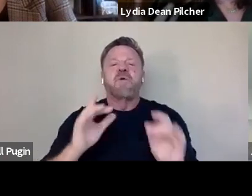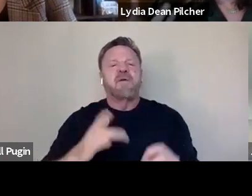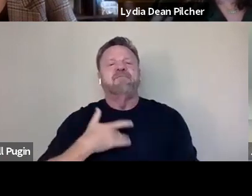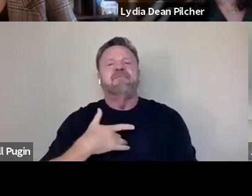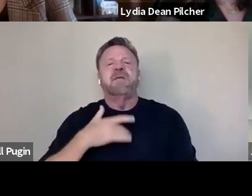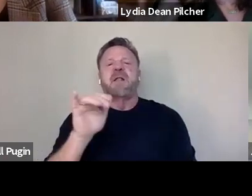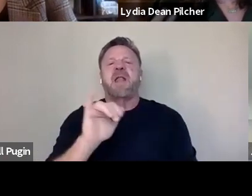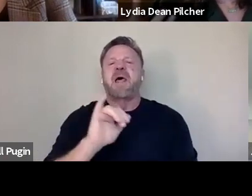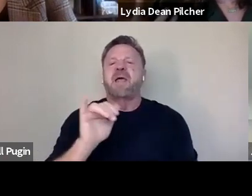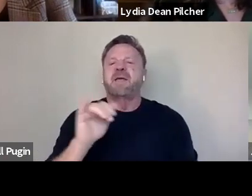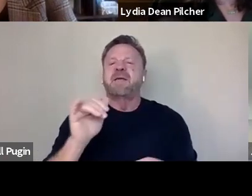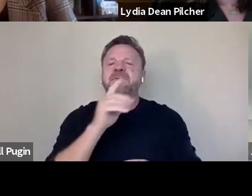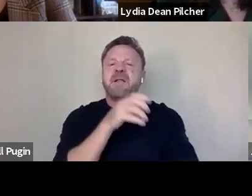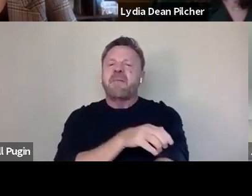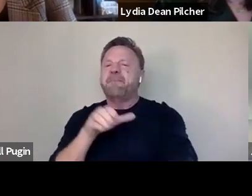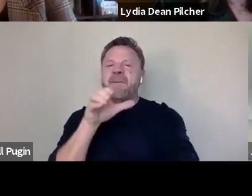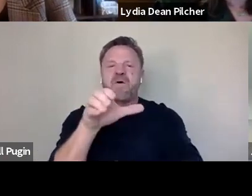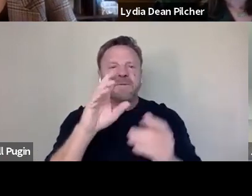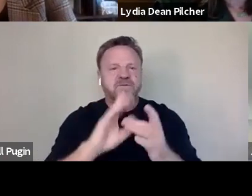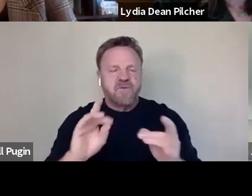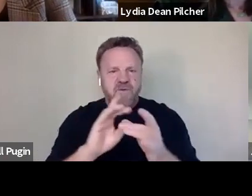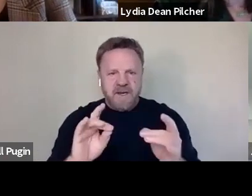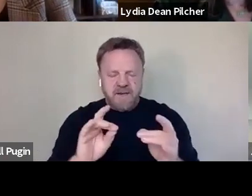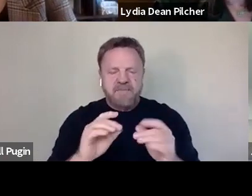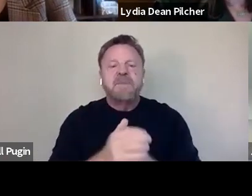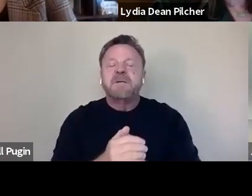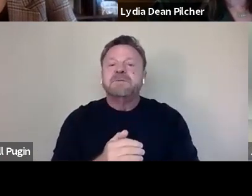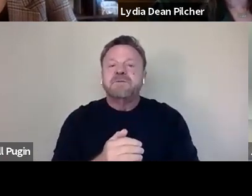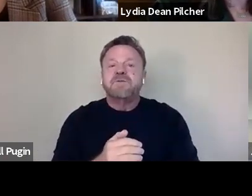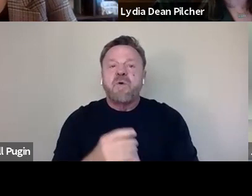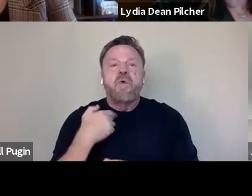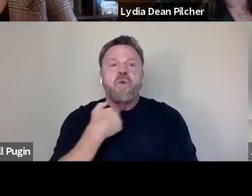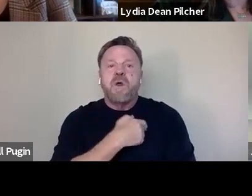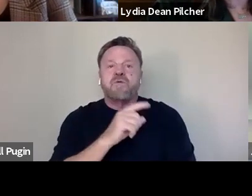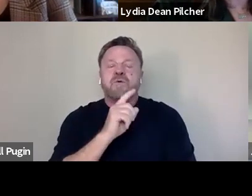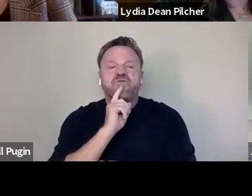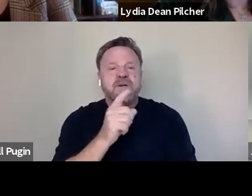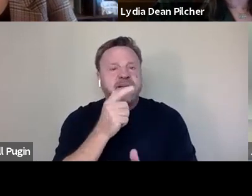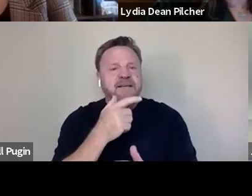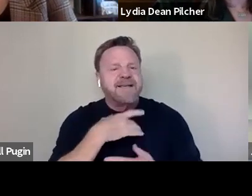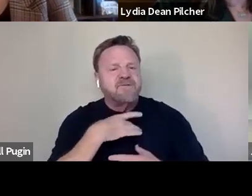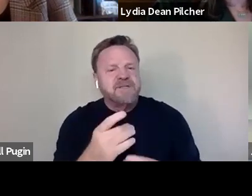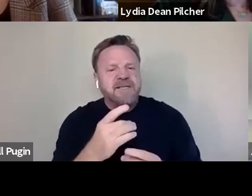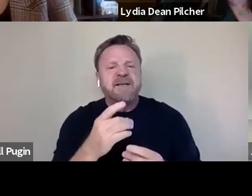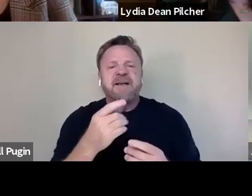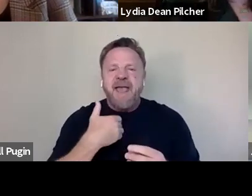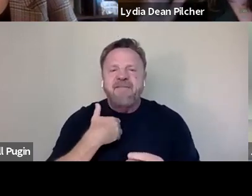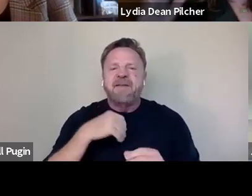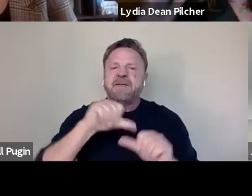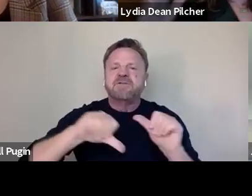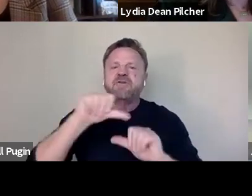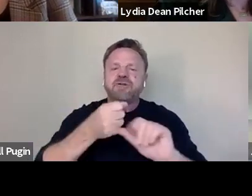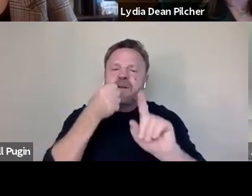it's an empowerment story. And so we were very interested in running a social impact campaign once